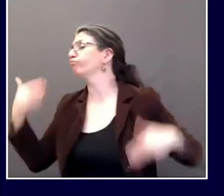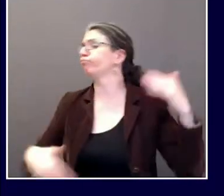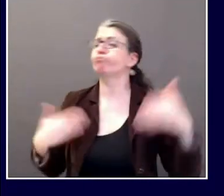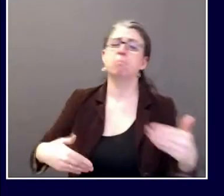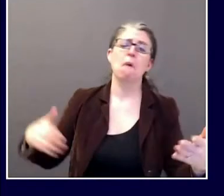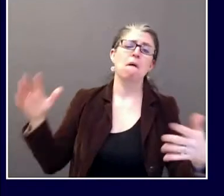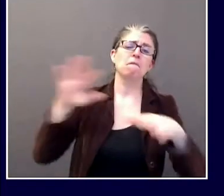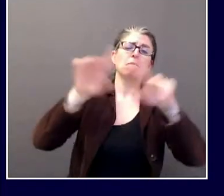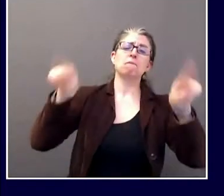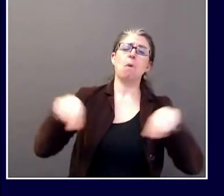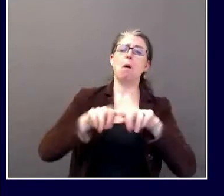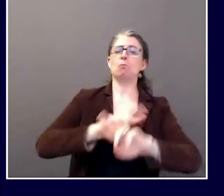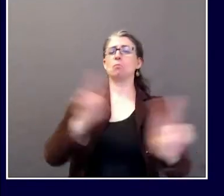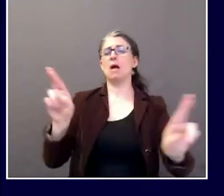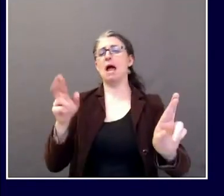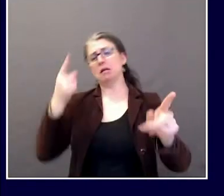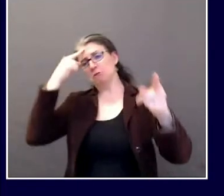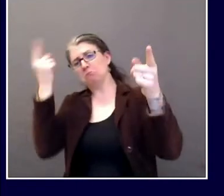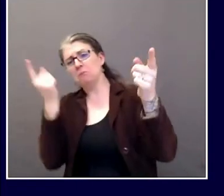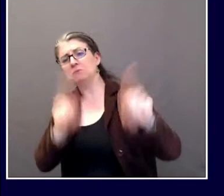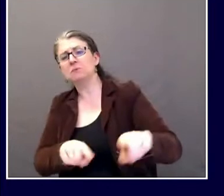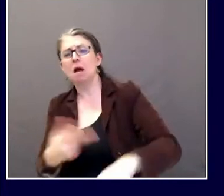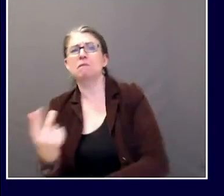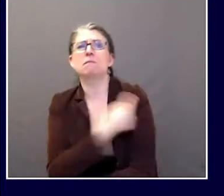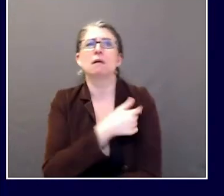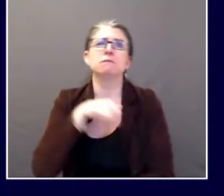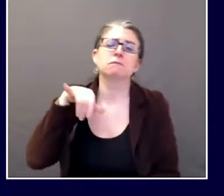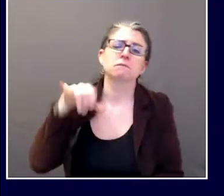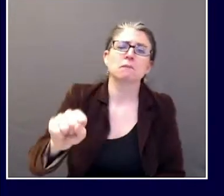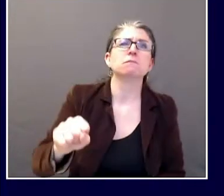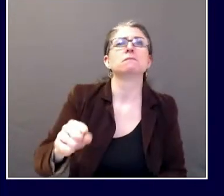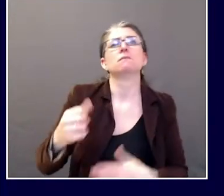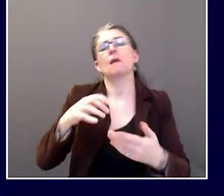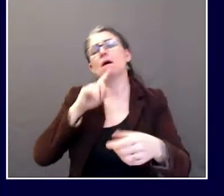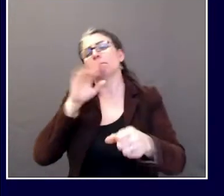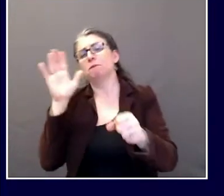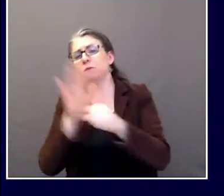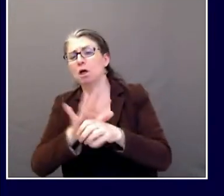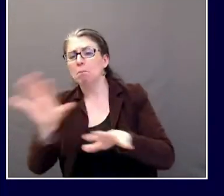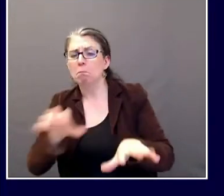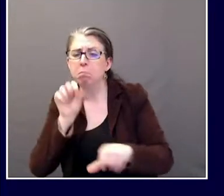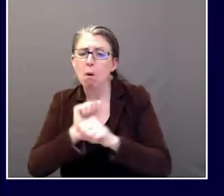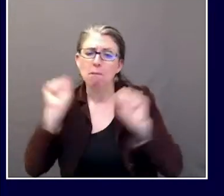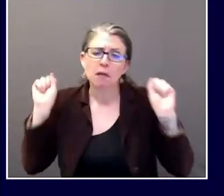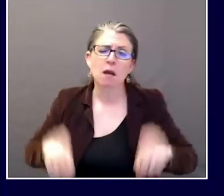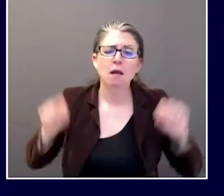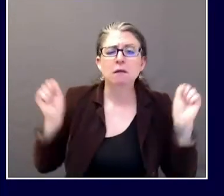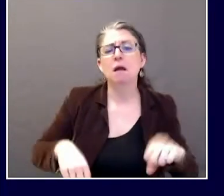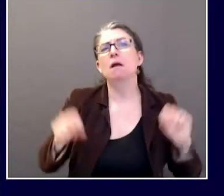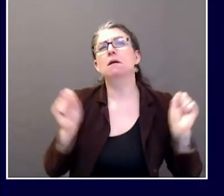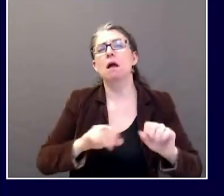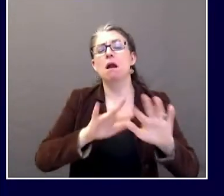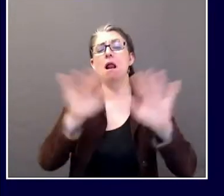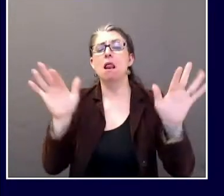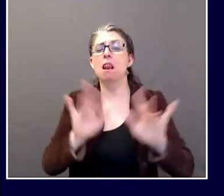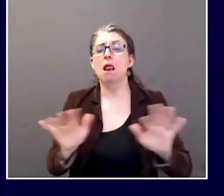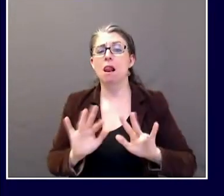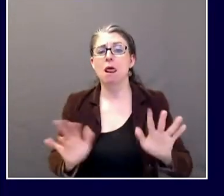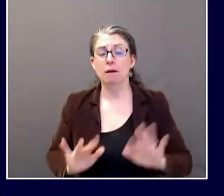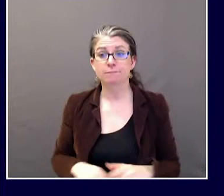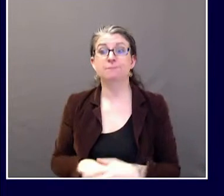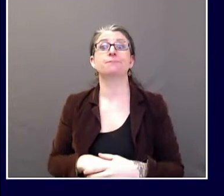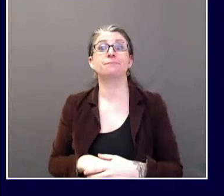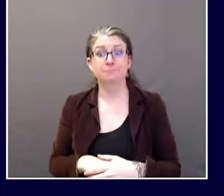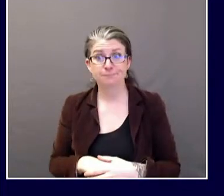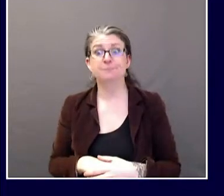converting pre-registration to registration, validating eligibility, the consent process, the actual scheduling of the